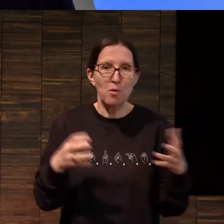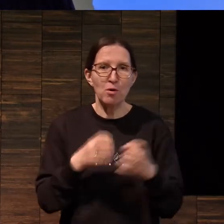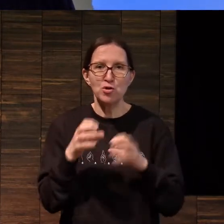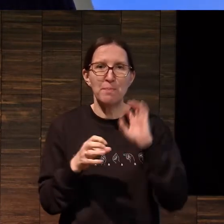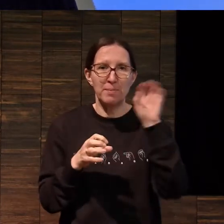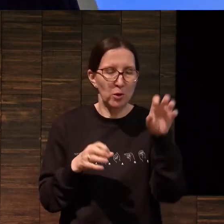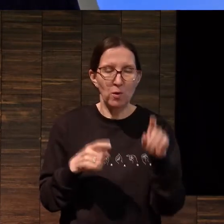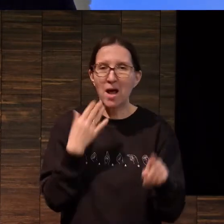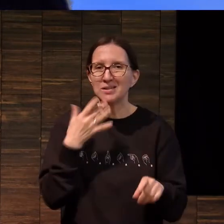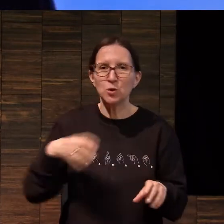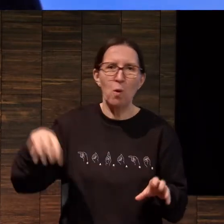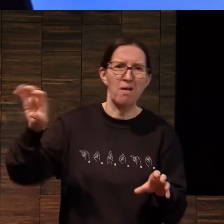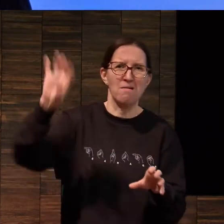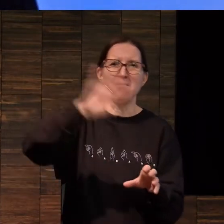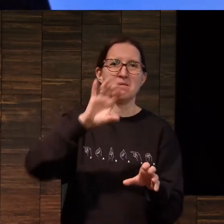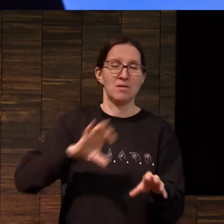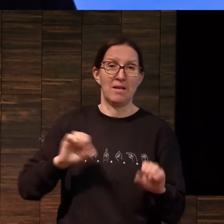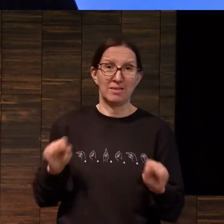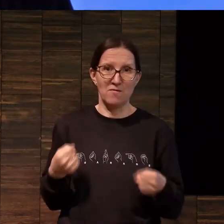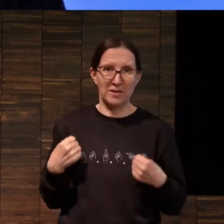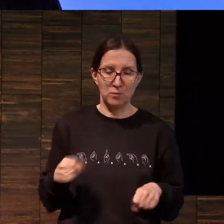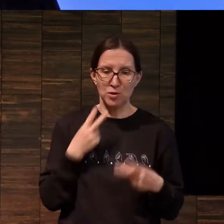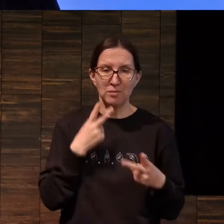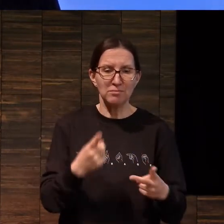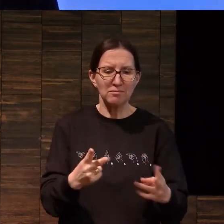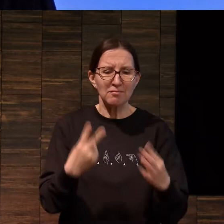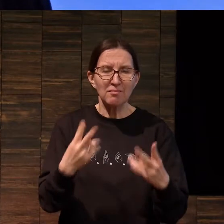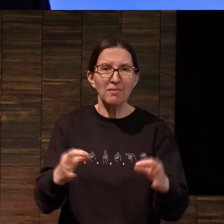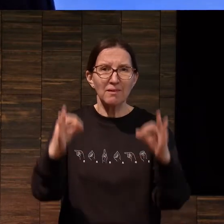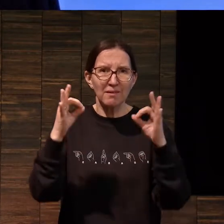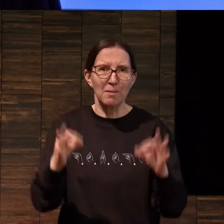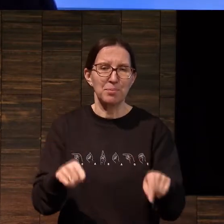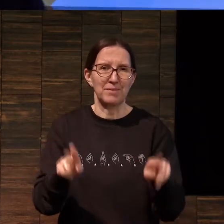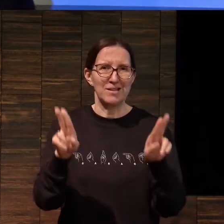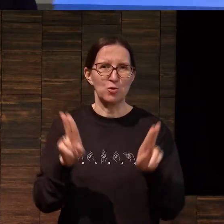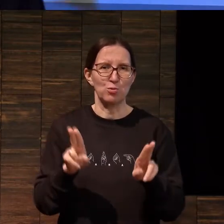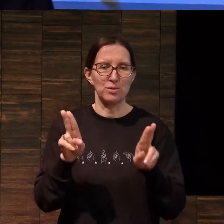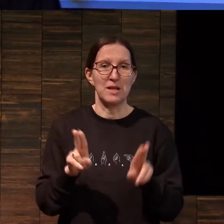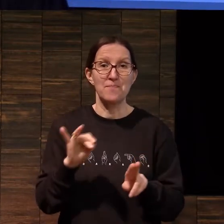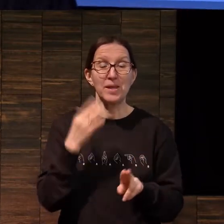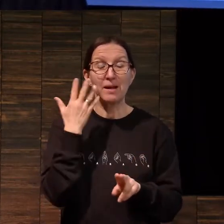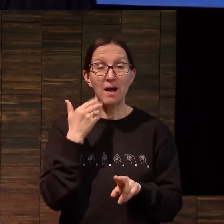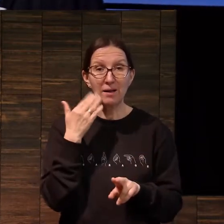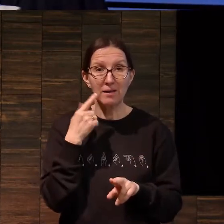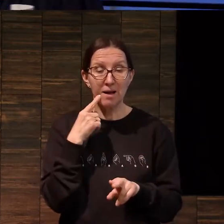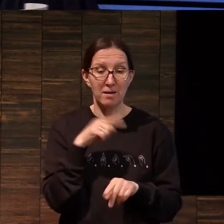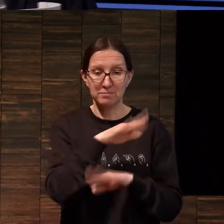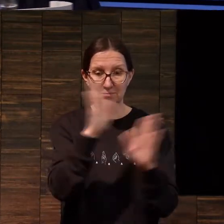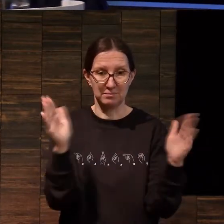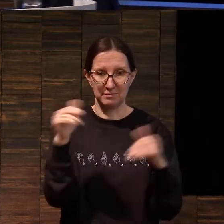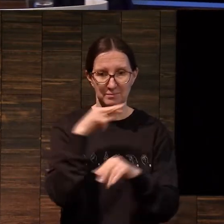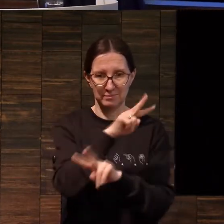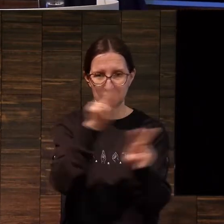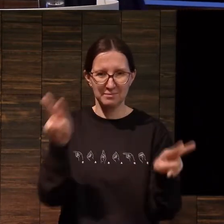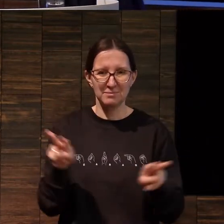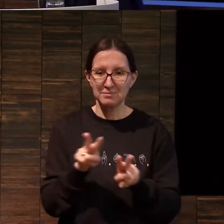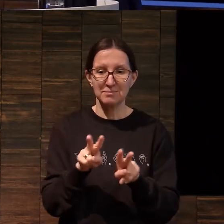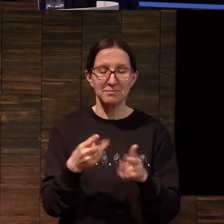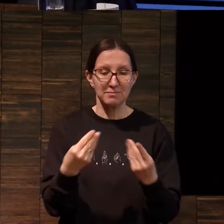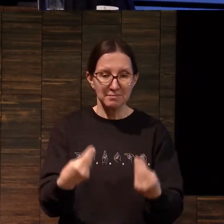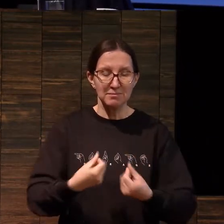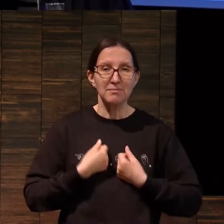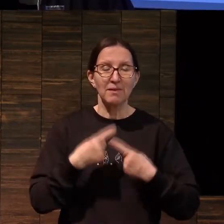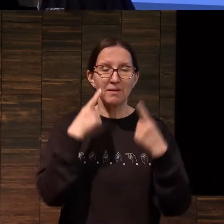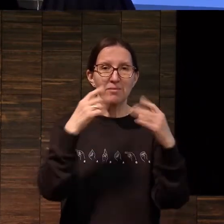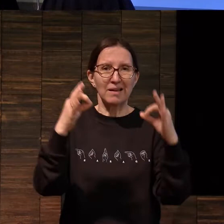shrimps here. You will be unable to put more salt, more shrimps into it because these are